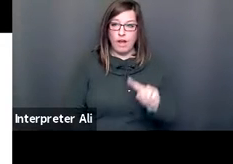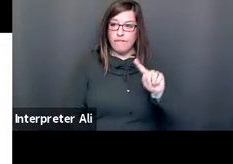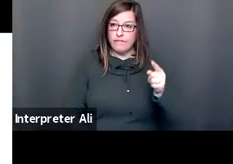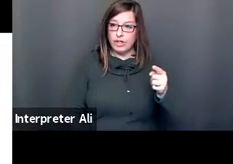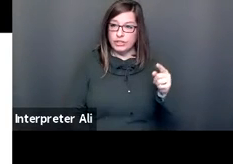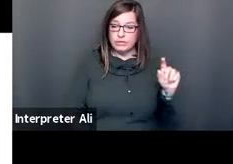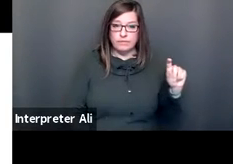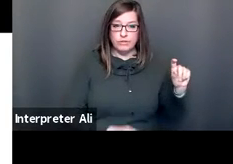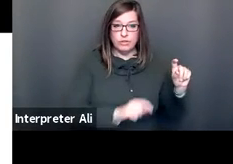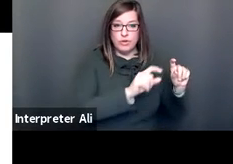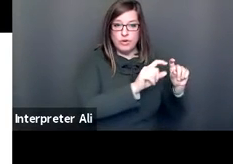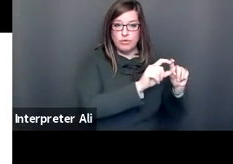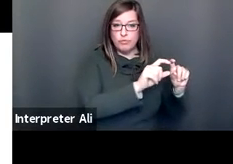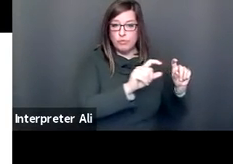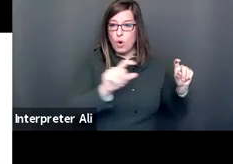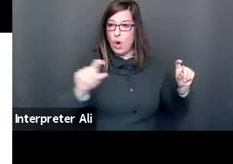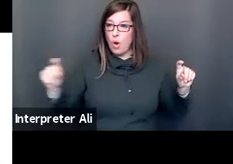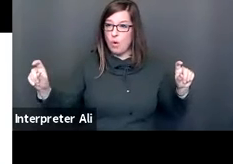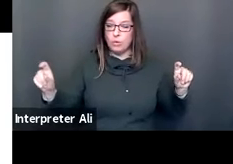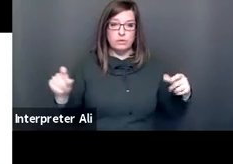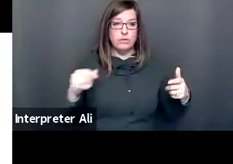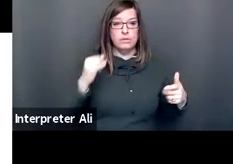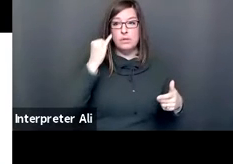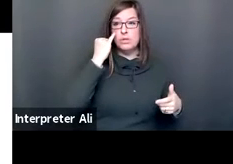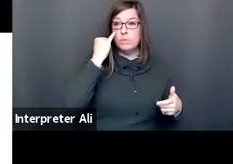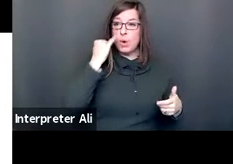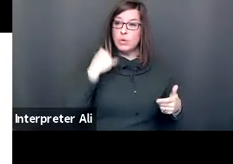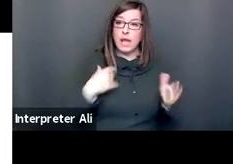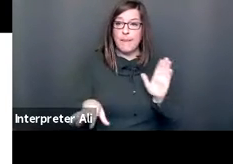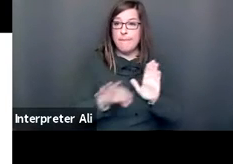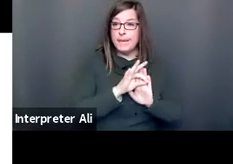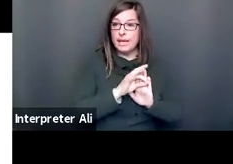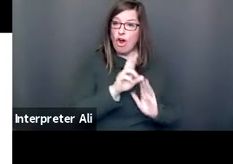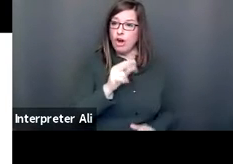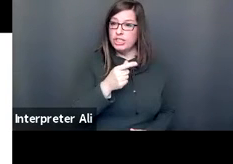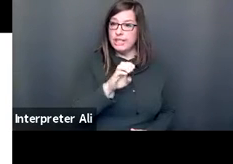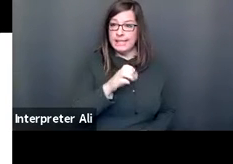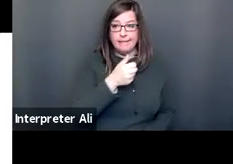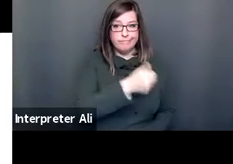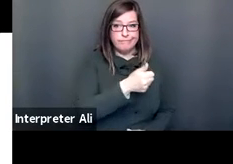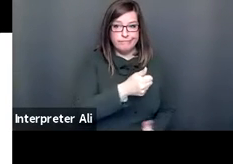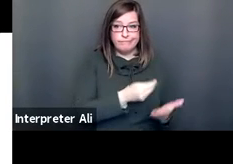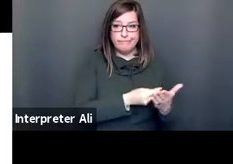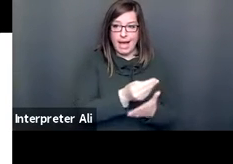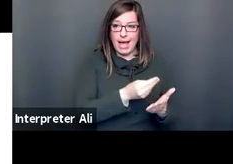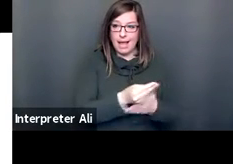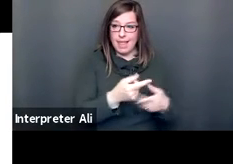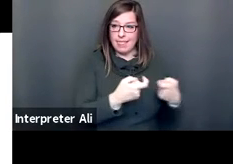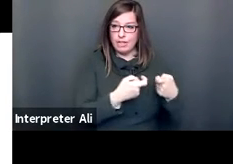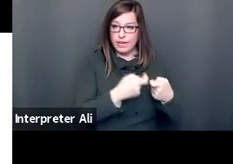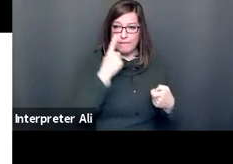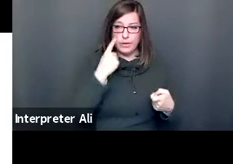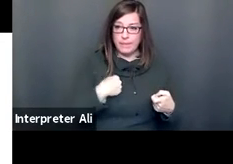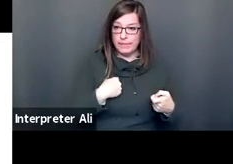says that you want to choose to have RG&E purchase your electricity. Well, you can do